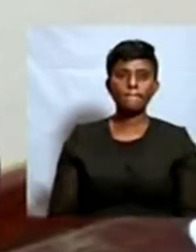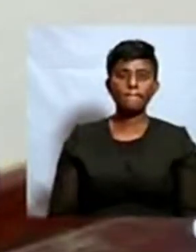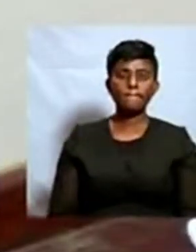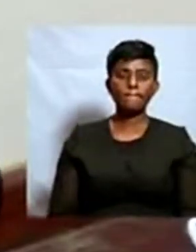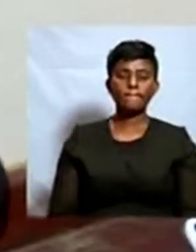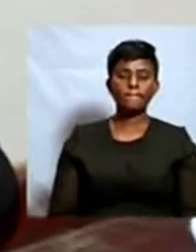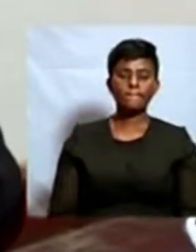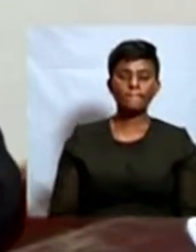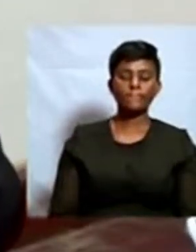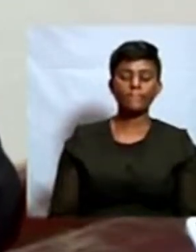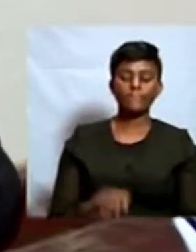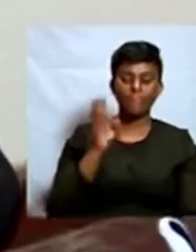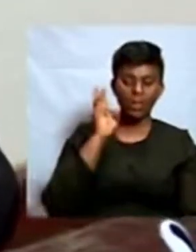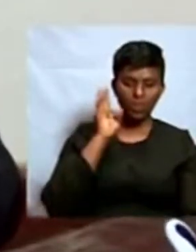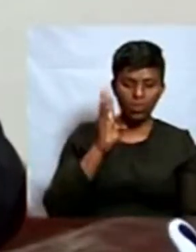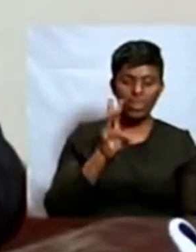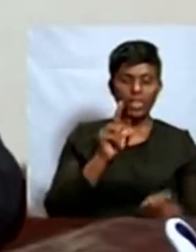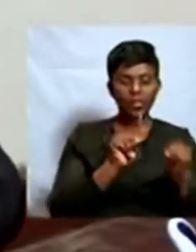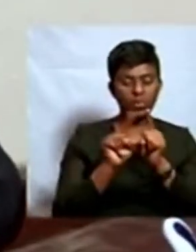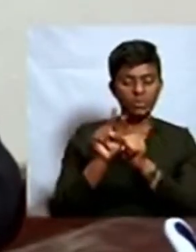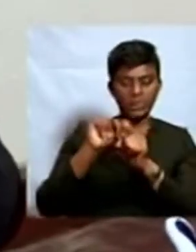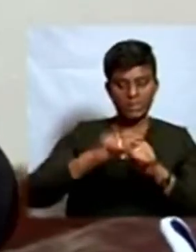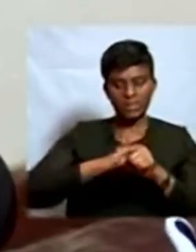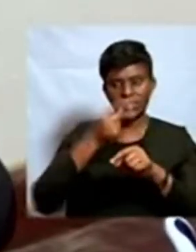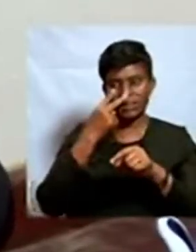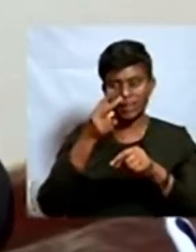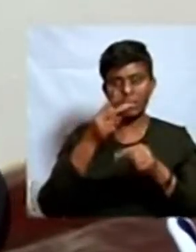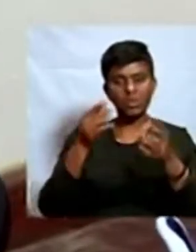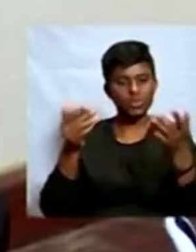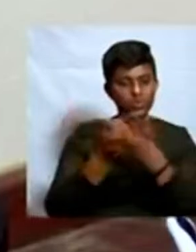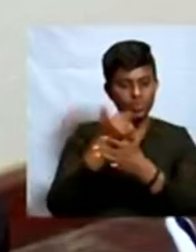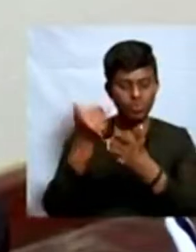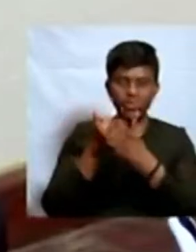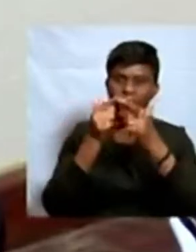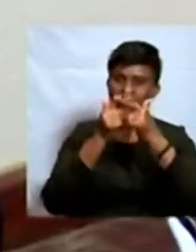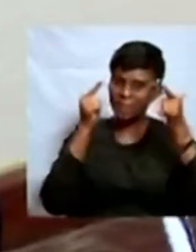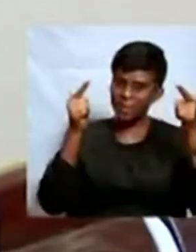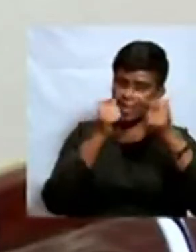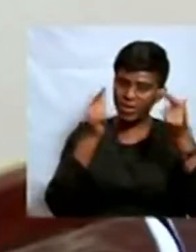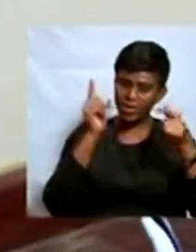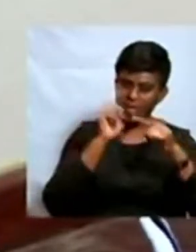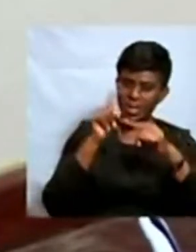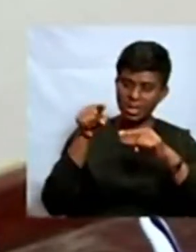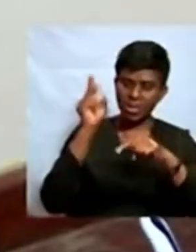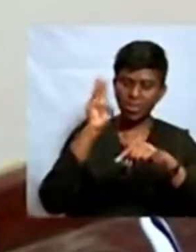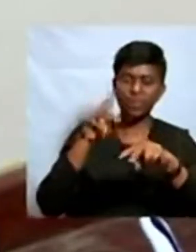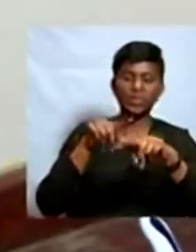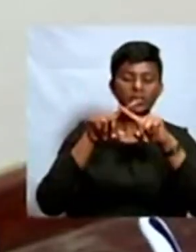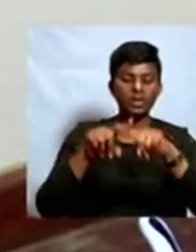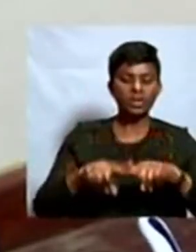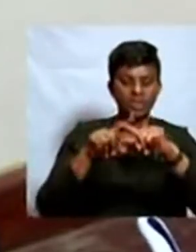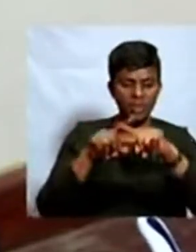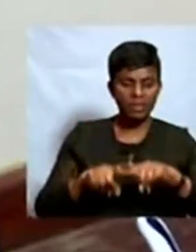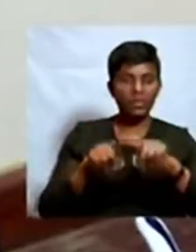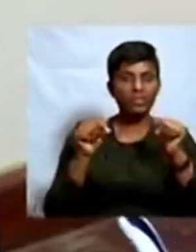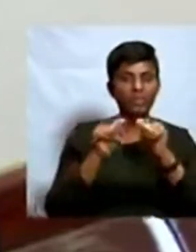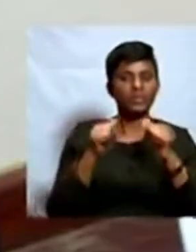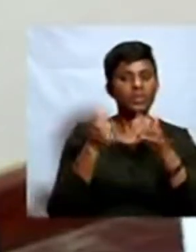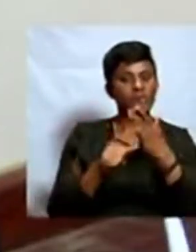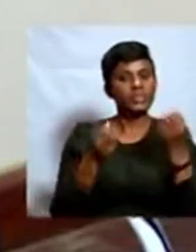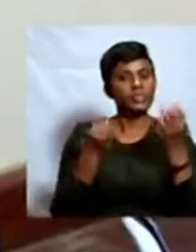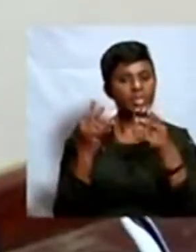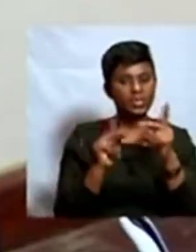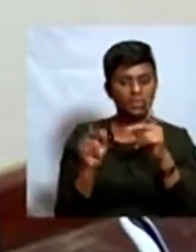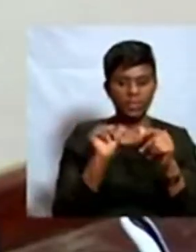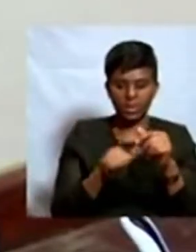Of course, we also will be looking to modern aircraft, bigger aircraft, but that will depend on the traffic size we have. So